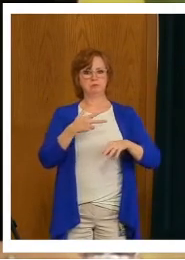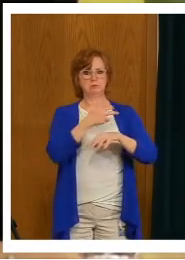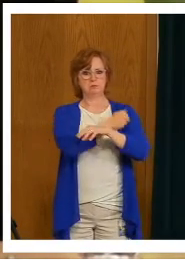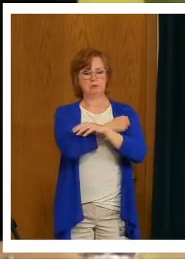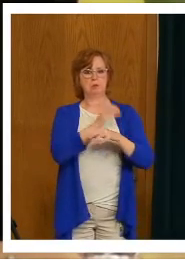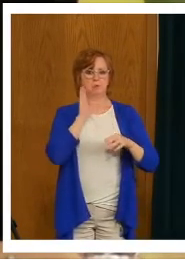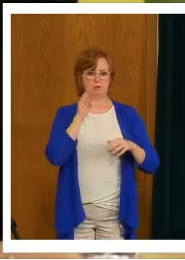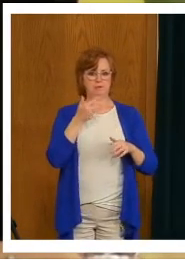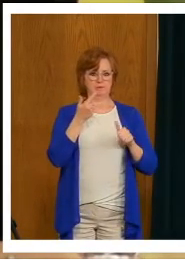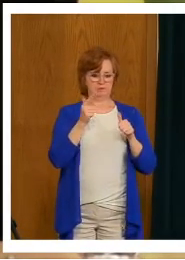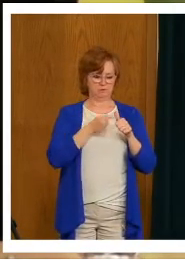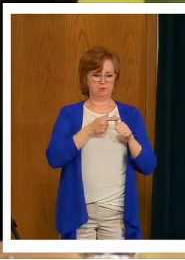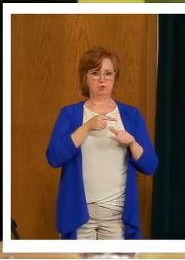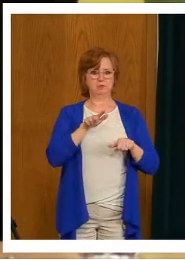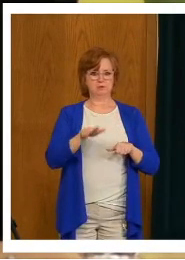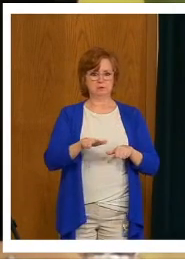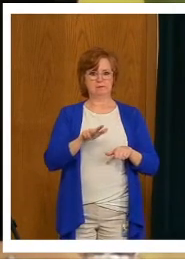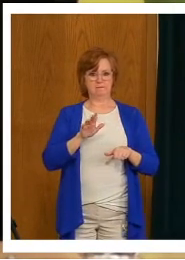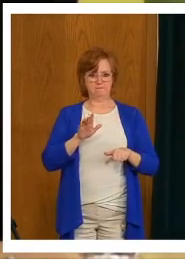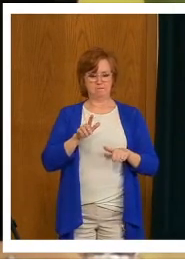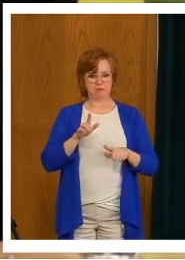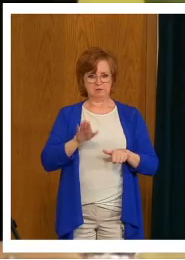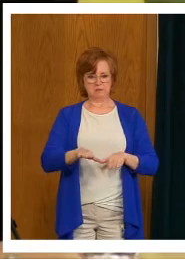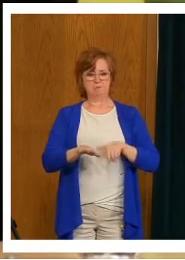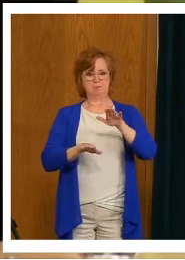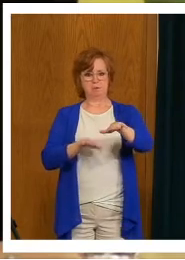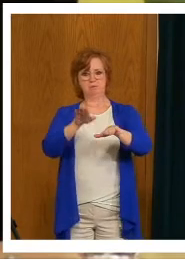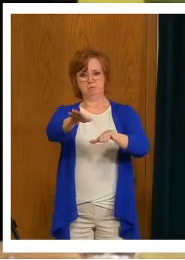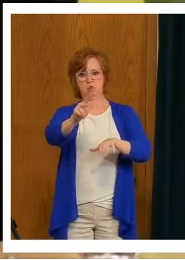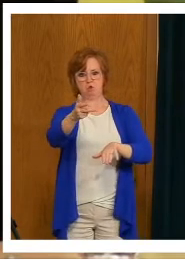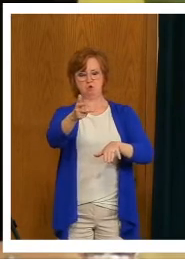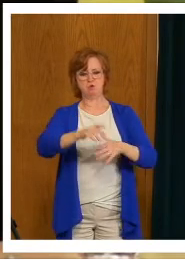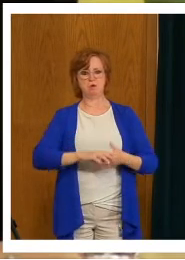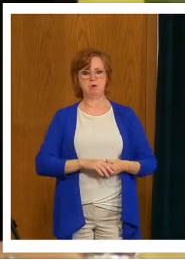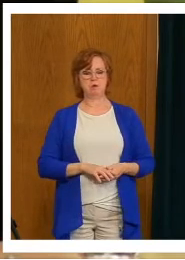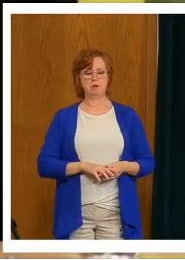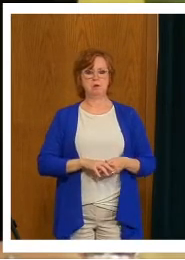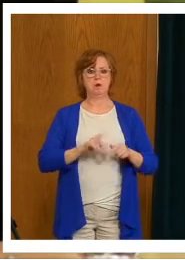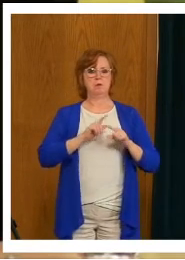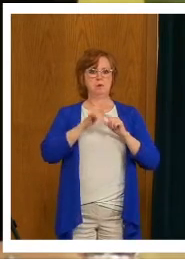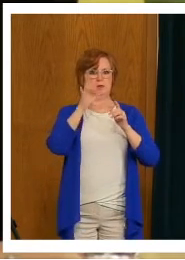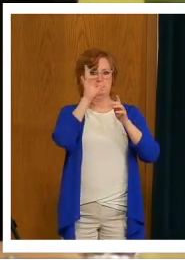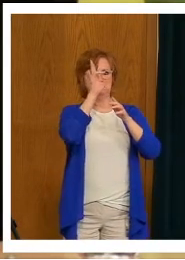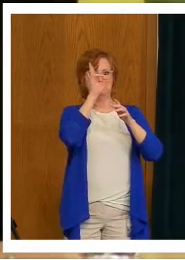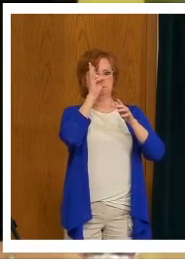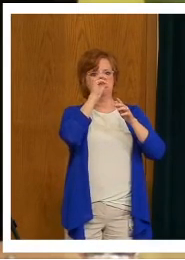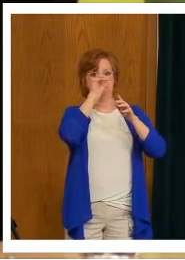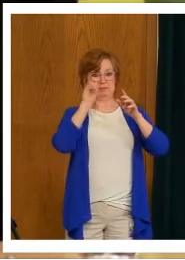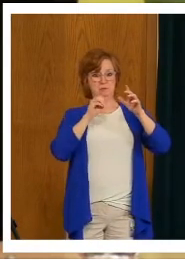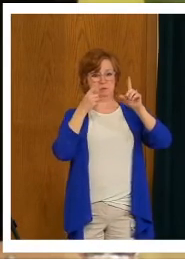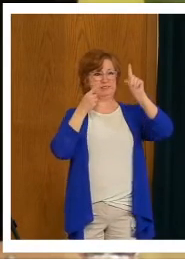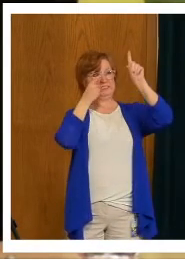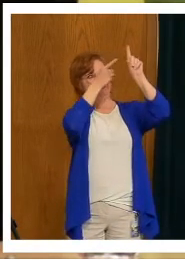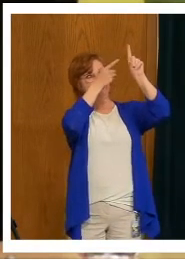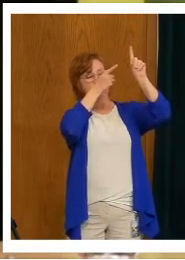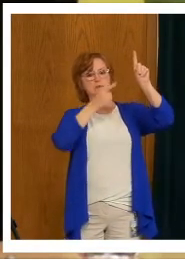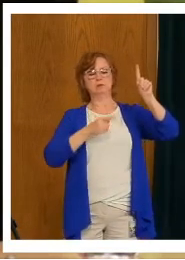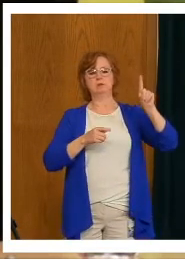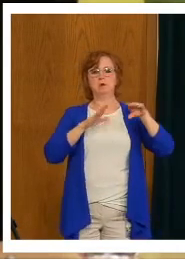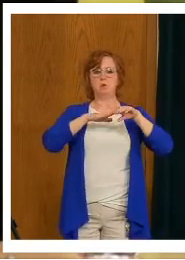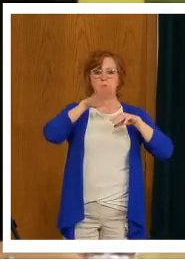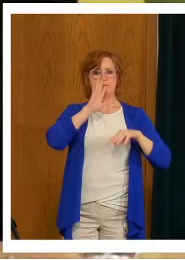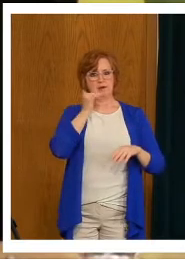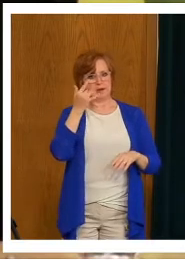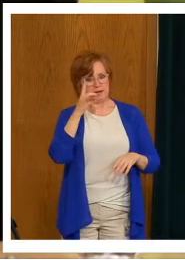is the 3 phases. But phase 3 is 70%. 3 weeks after we hit 70% of everyone 18 and over, roughly